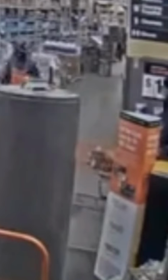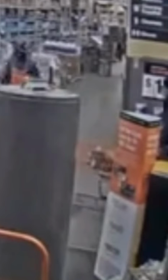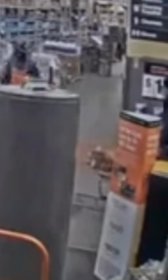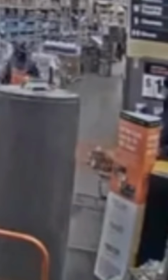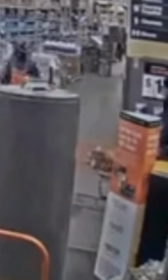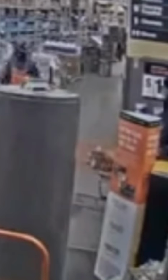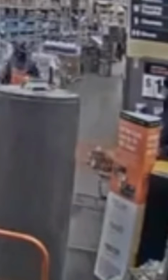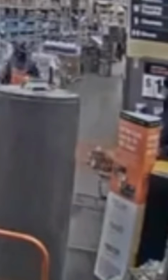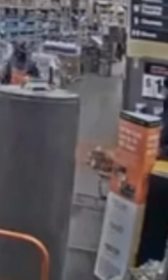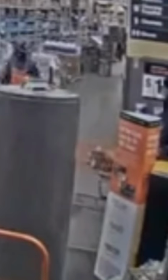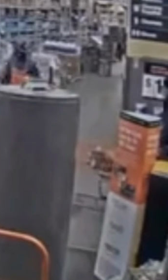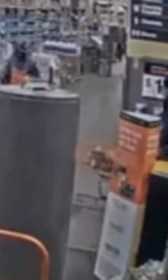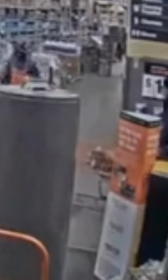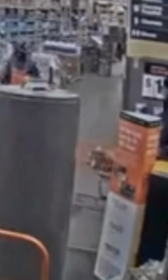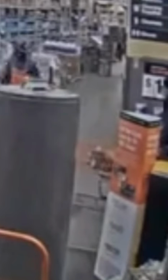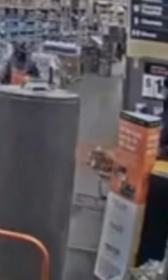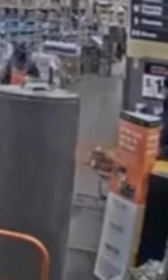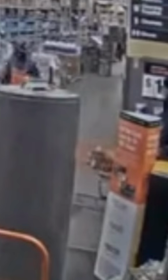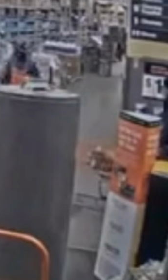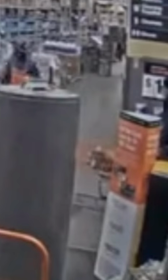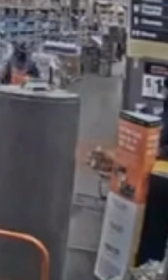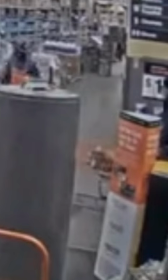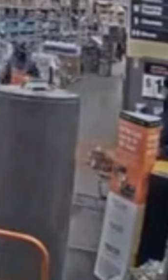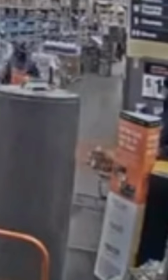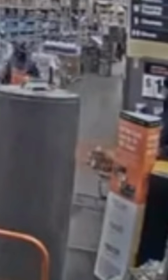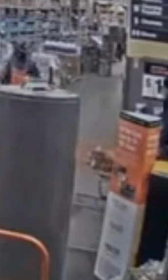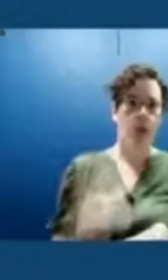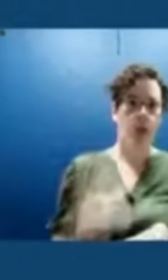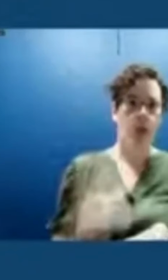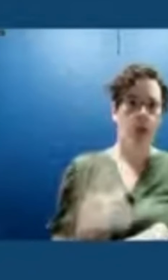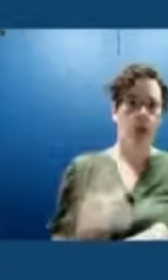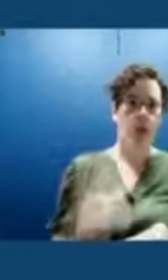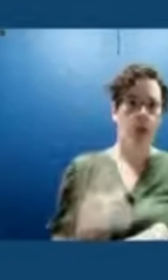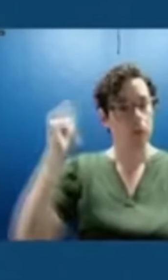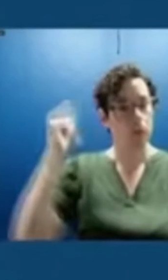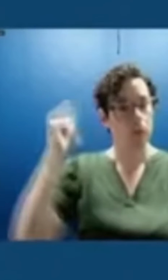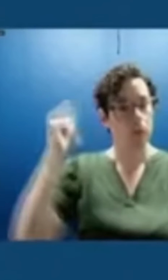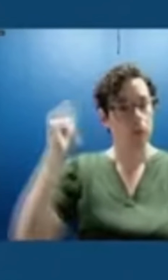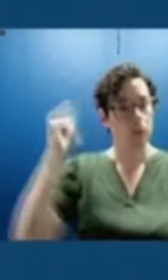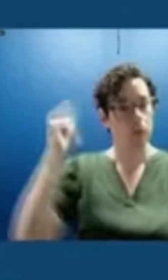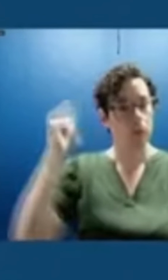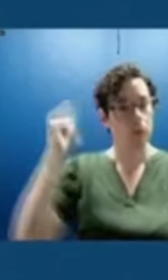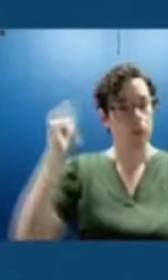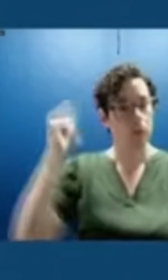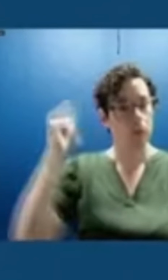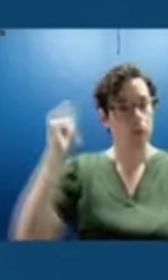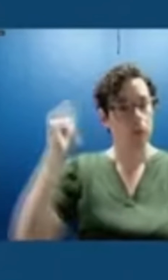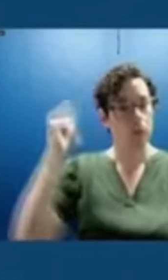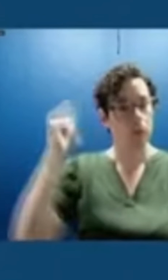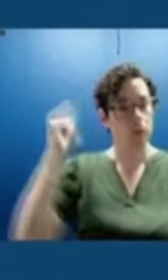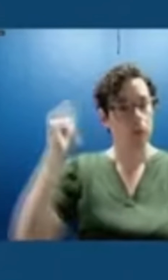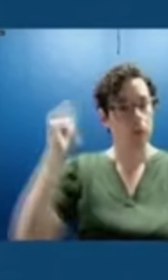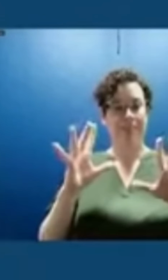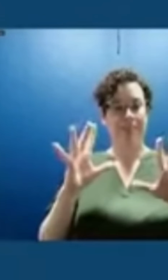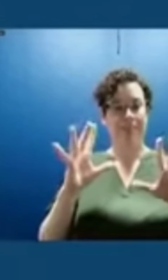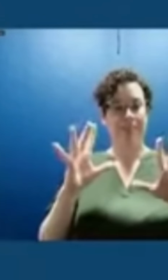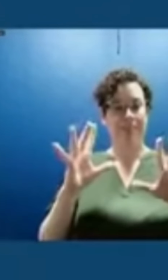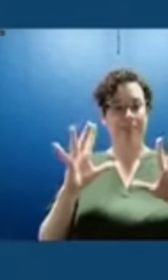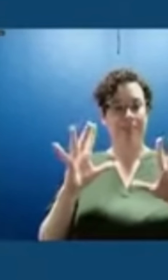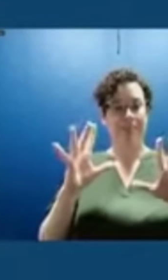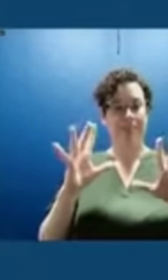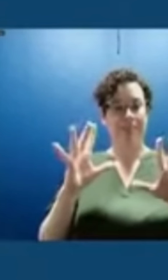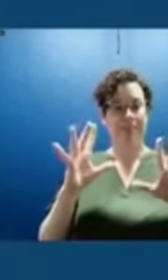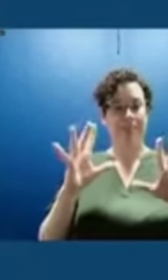disappointed, man, over here at What TV, and we got to push the button on Oakland's mayor, man. Mayor Shang Tao, she wasn't at this